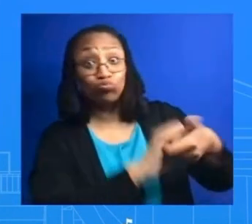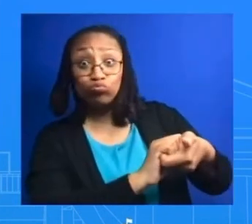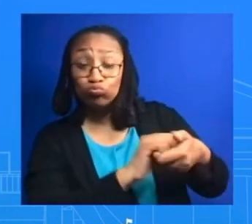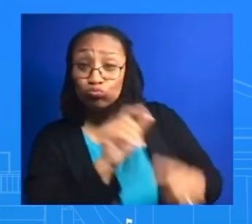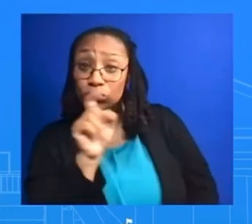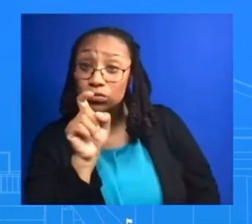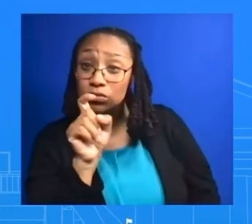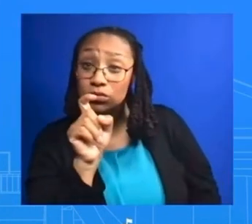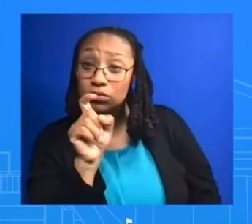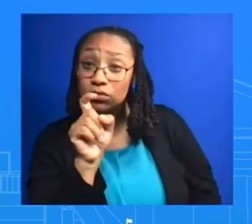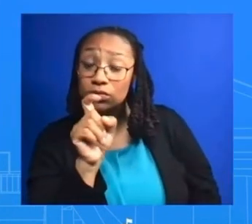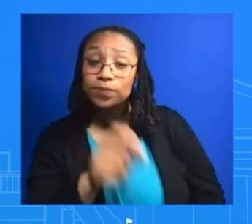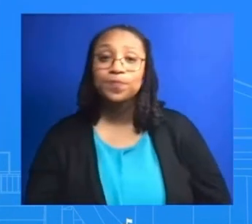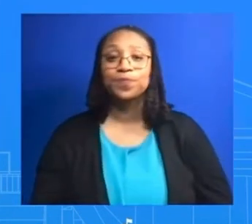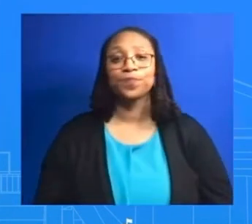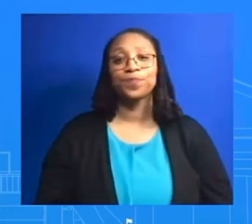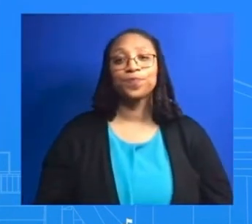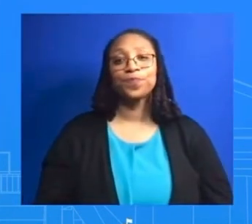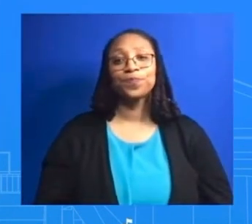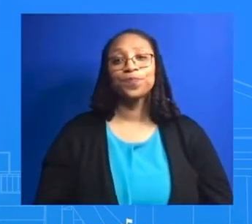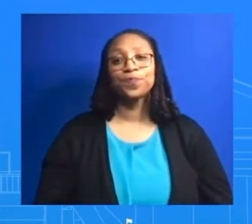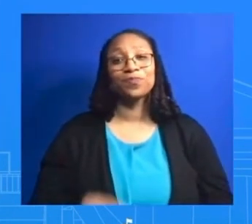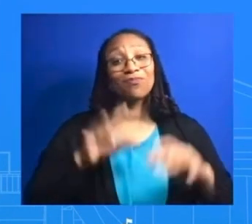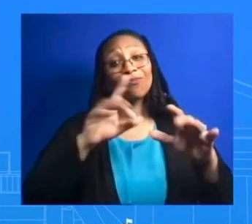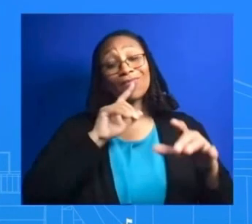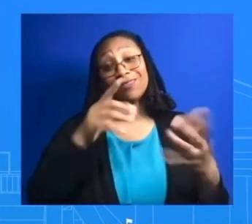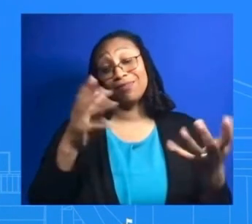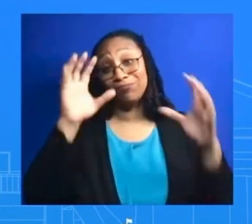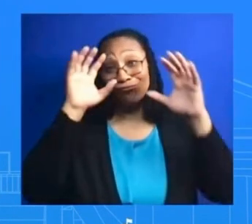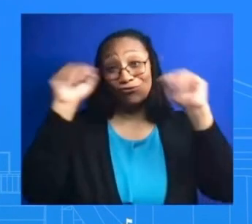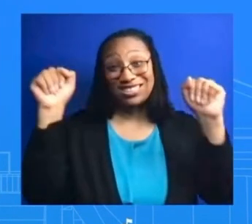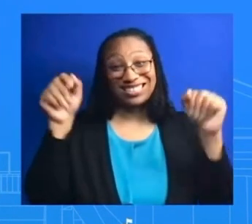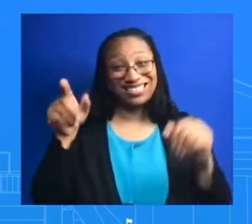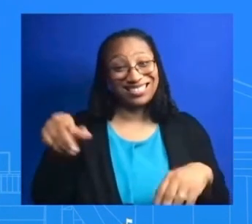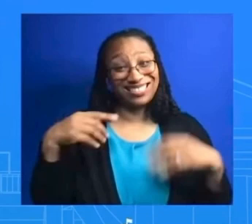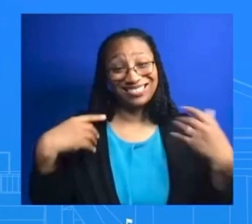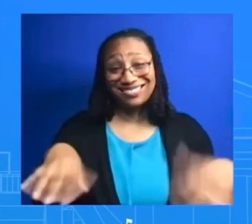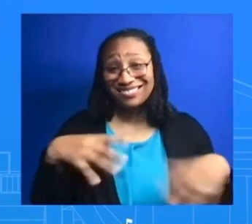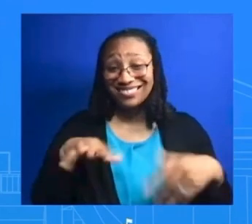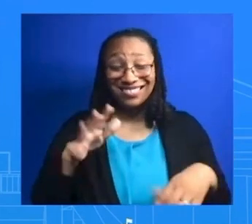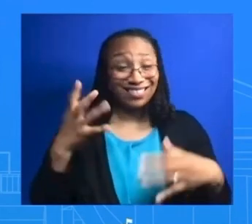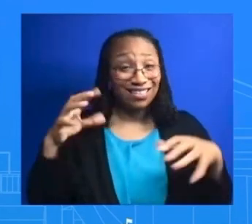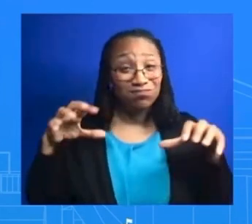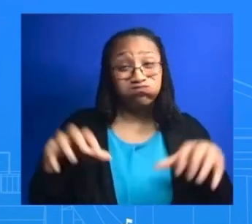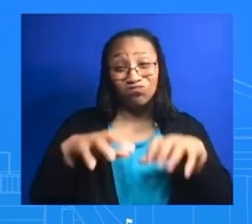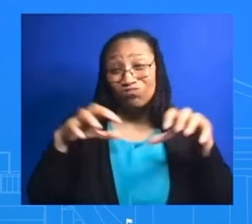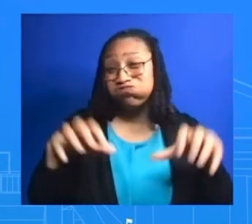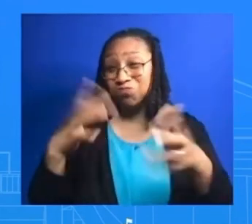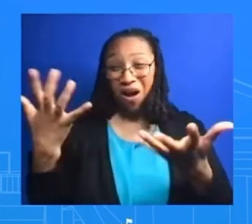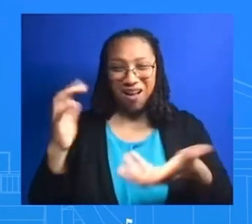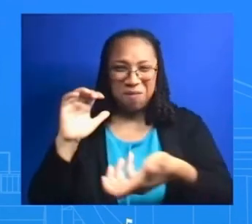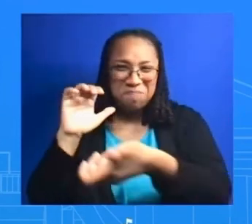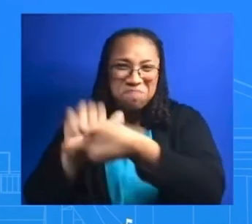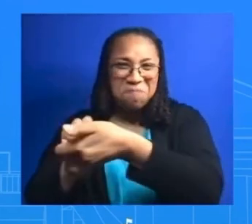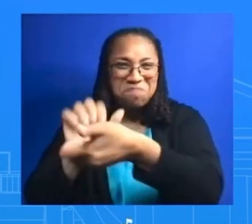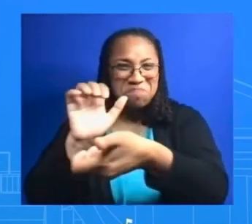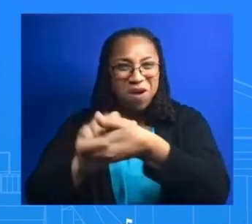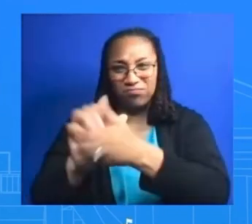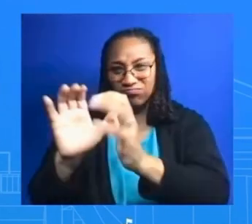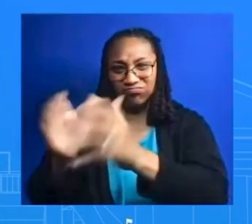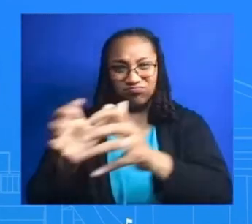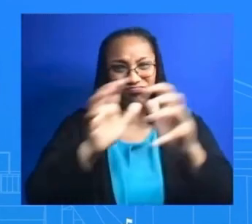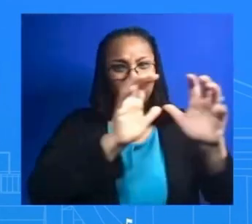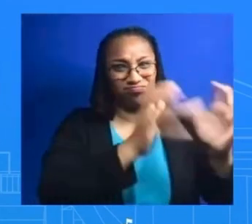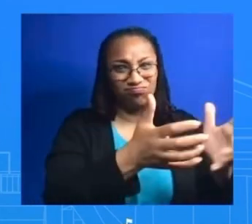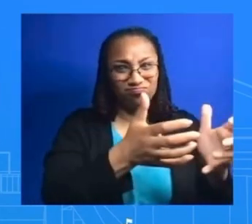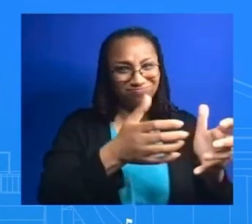a long track record of working with Democrats and Republicans for getting things done for middle-class families. He did it a number of times in the first 2 years in office. If